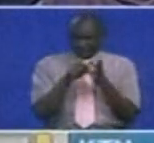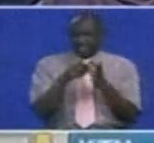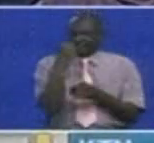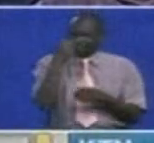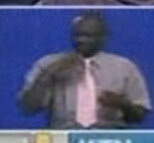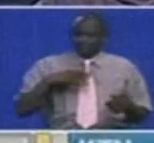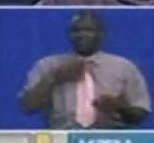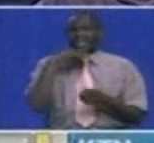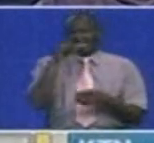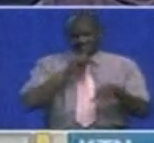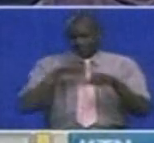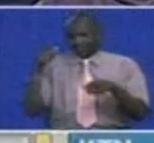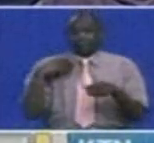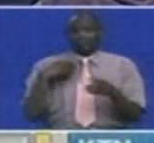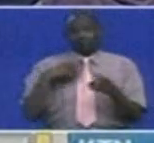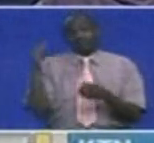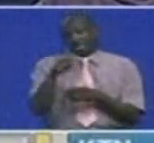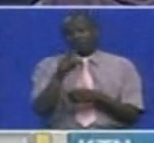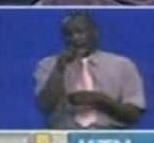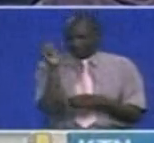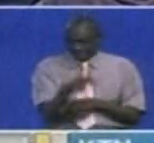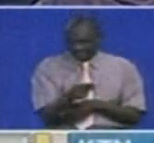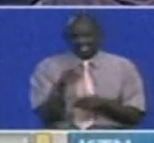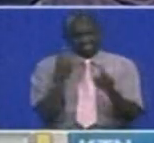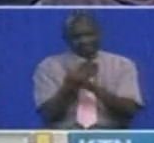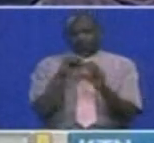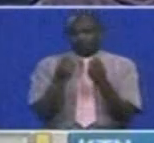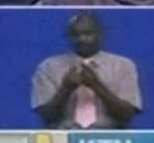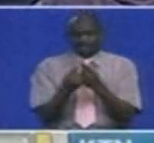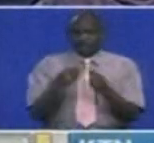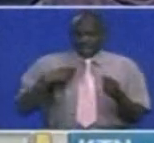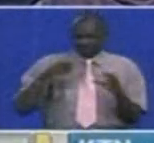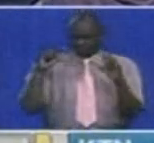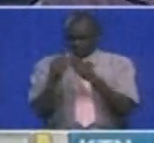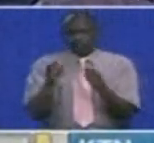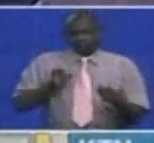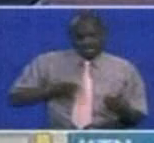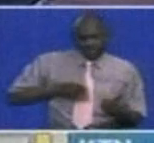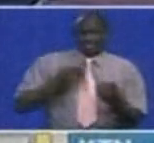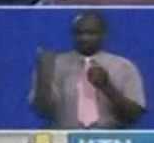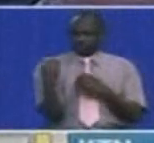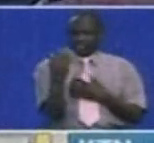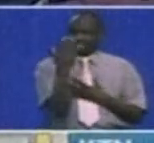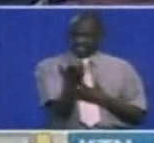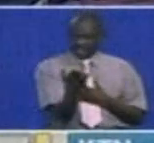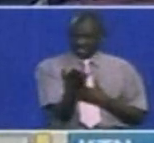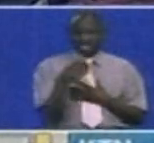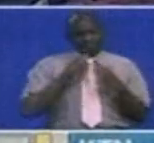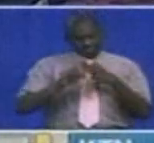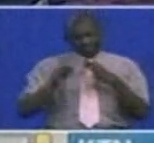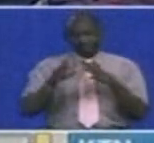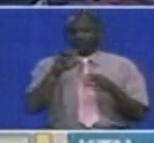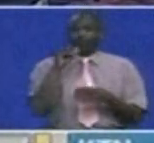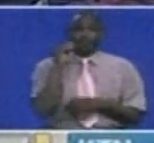people dead in the past 1 month. Groups largely comprised of women and their children are vacating their homes and